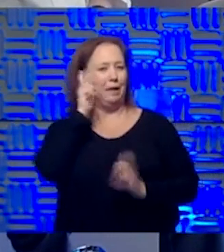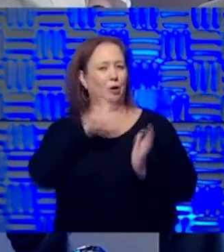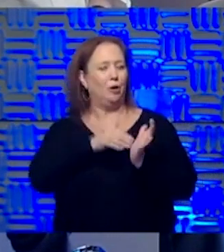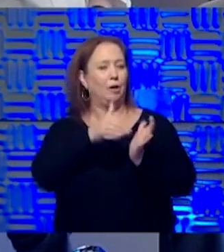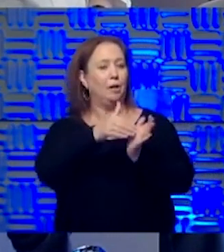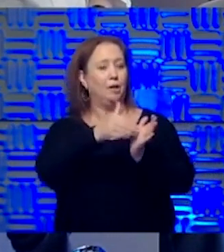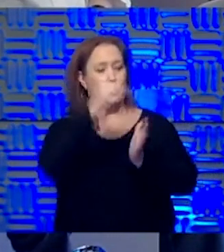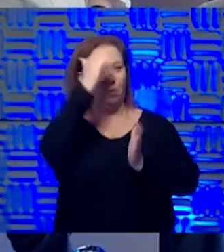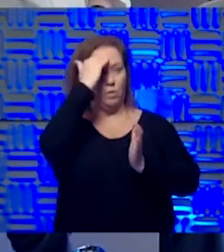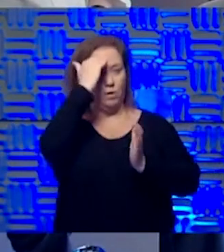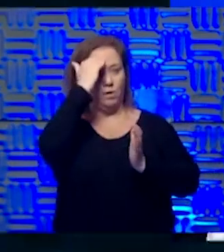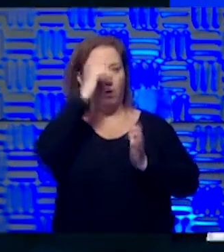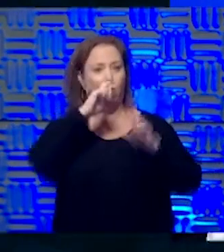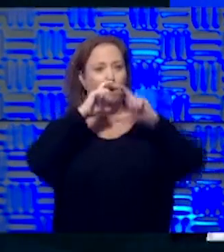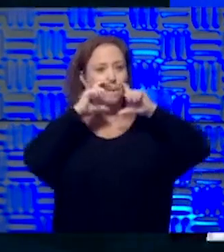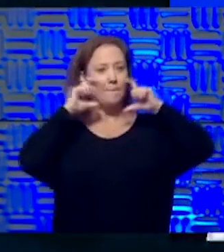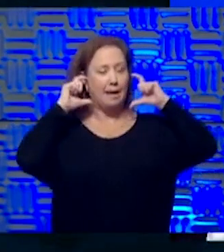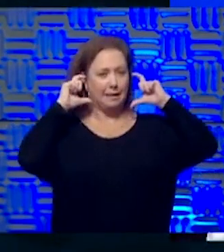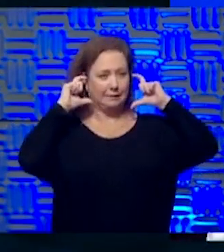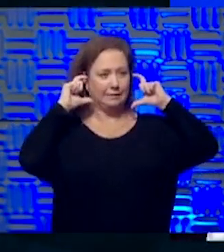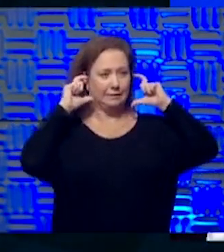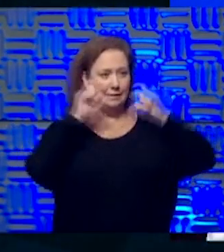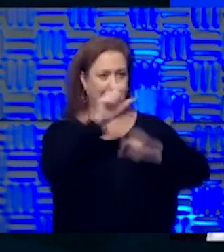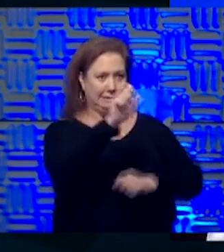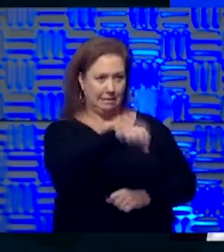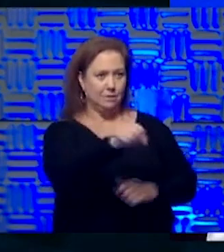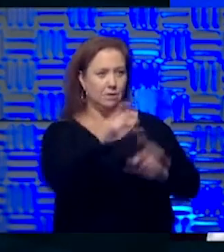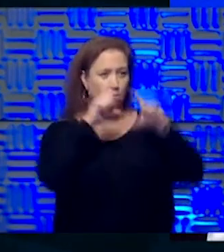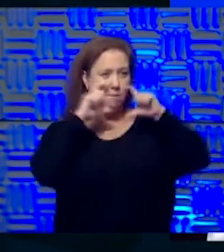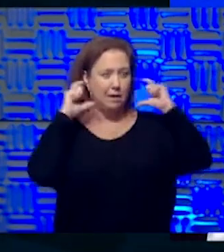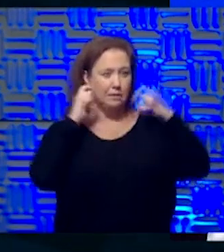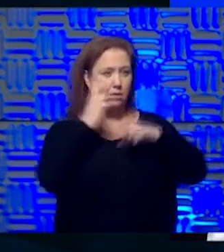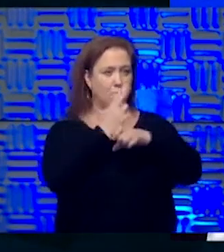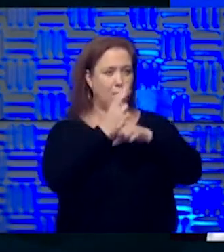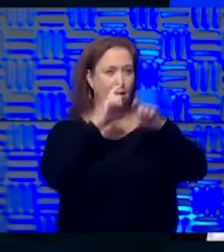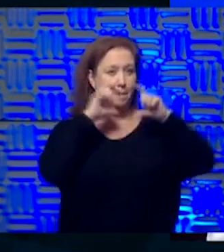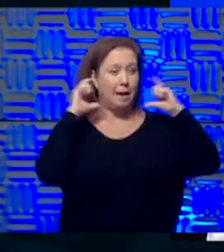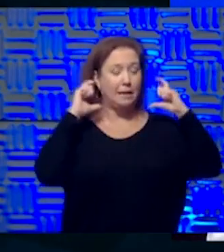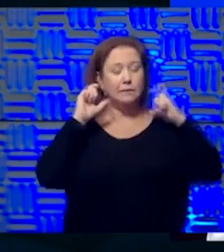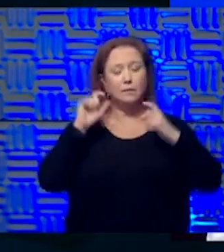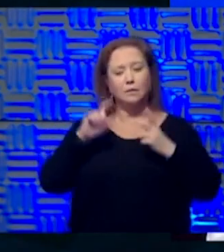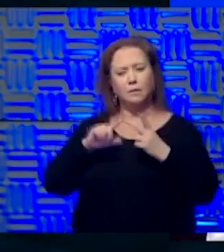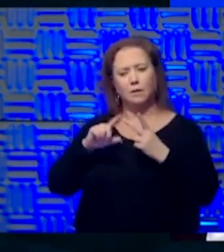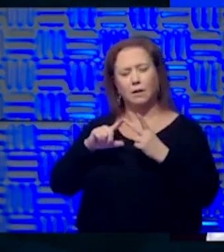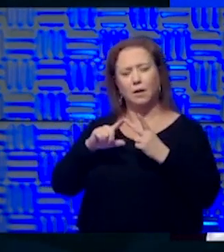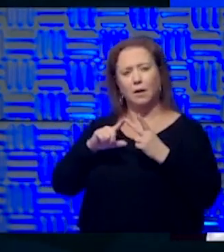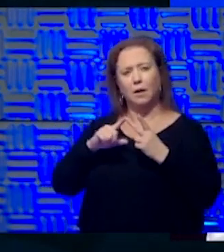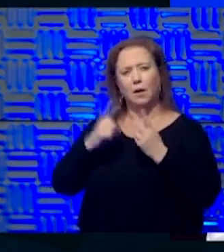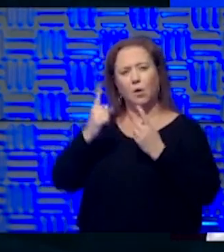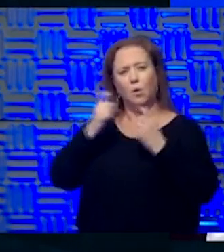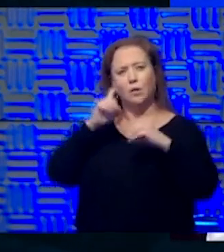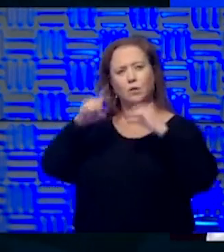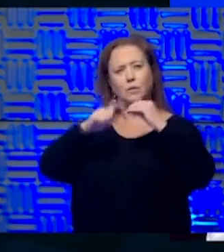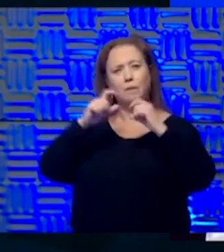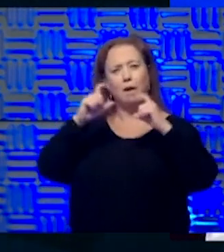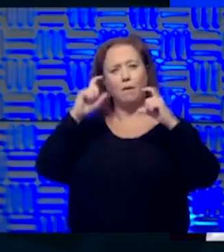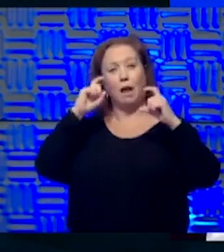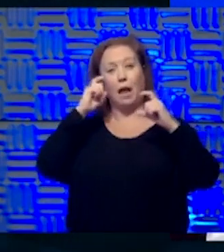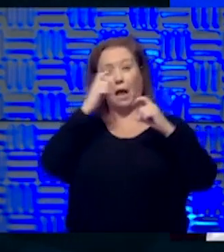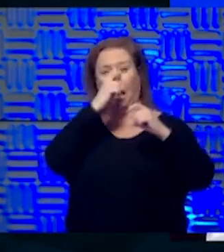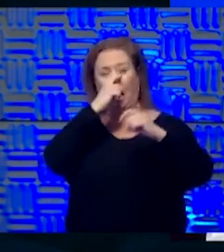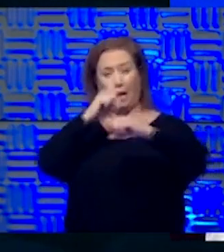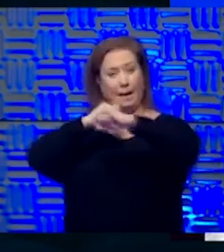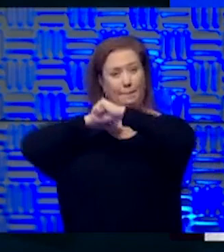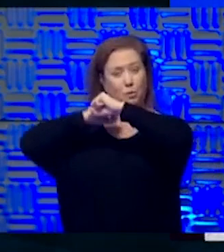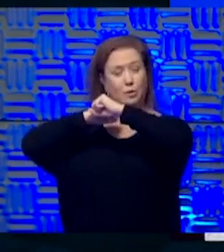time. We know the answer to the mask is yes. What about the question about eye protection? And